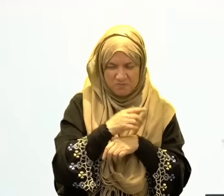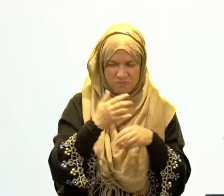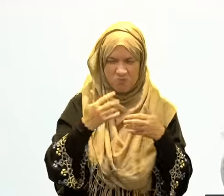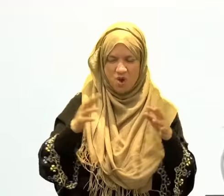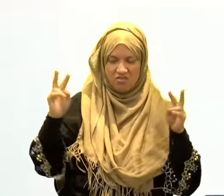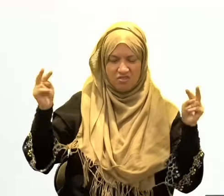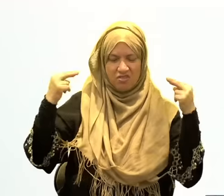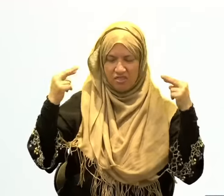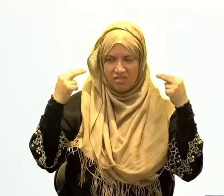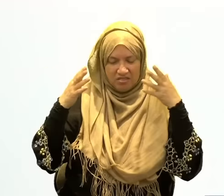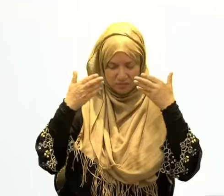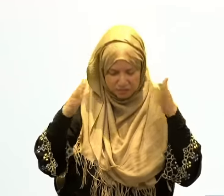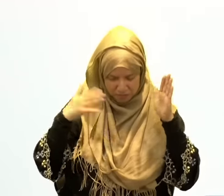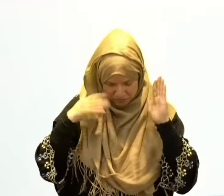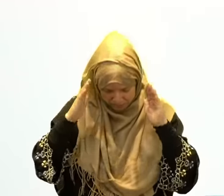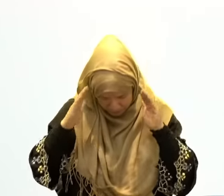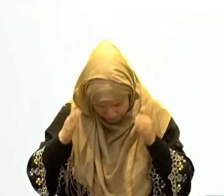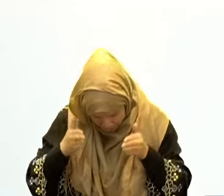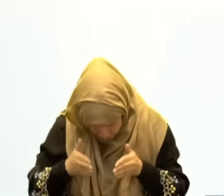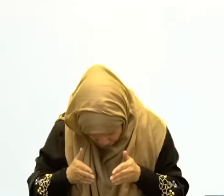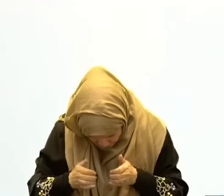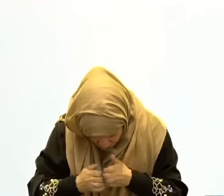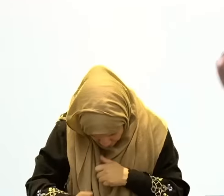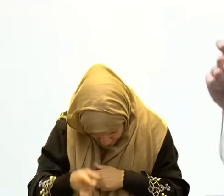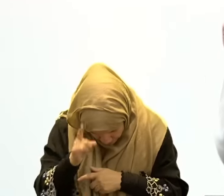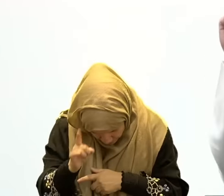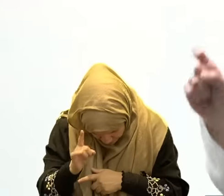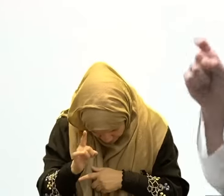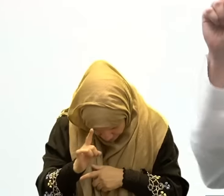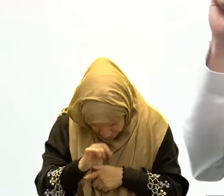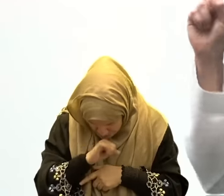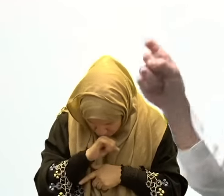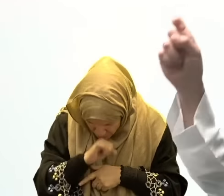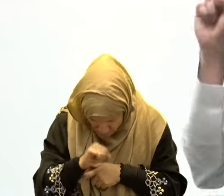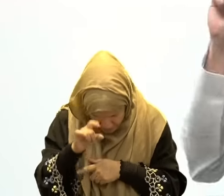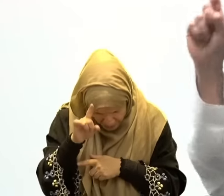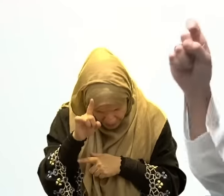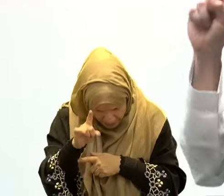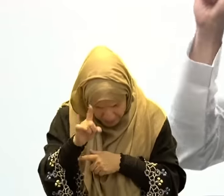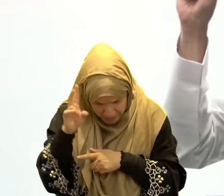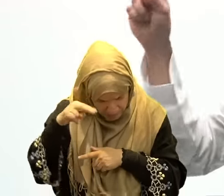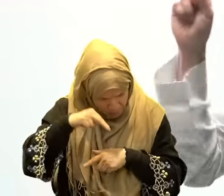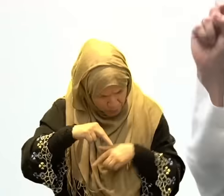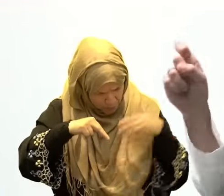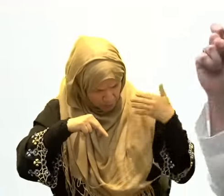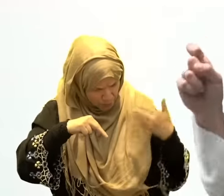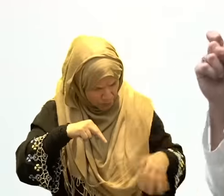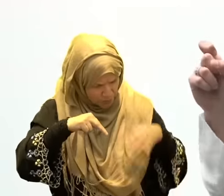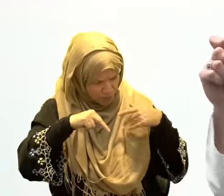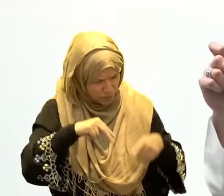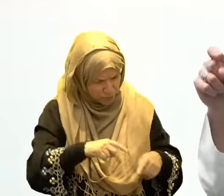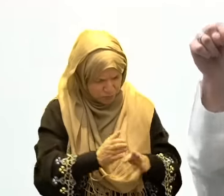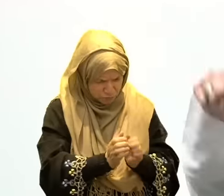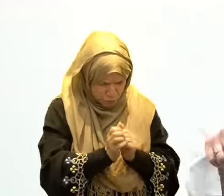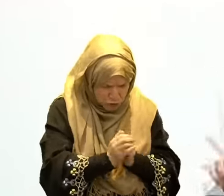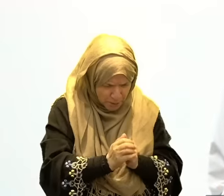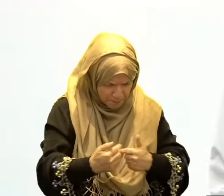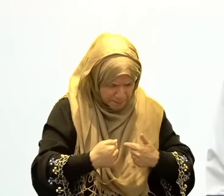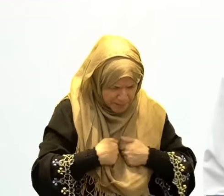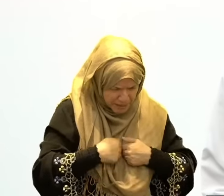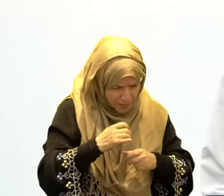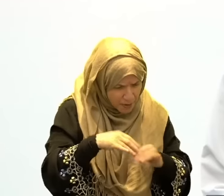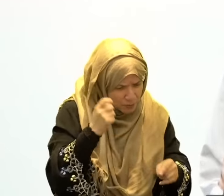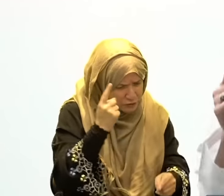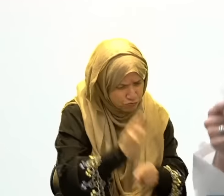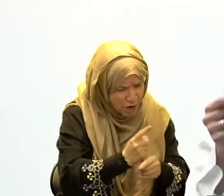ta'ala. What if you weren't just striving against your thoughts to protect them from other than Allah subhanahu wa ta'ala when you were in